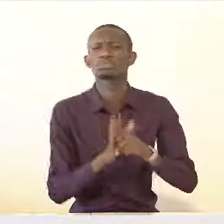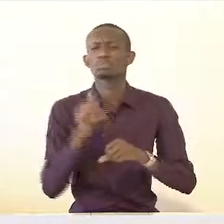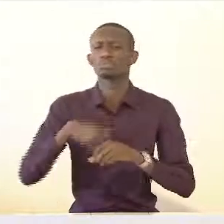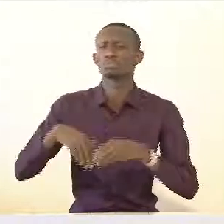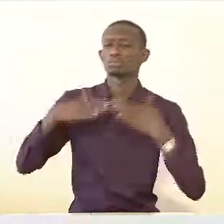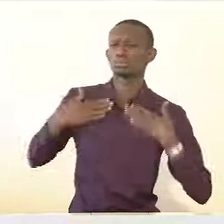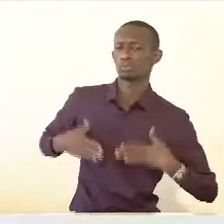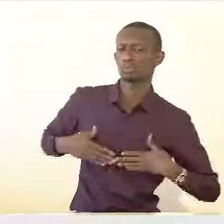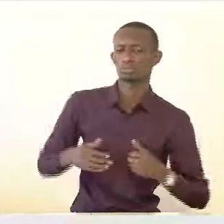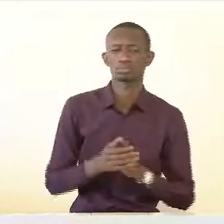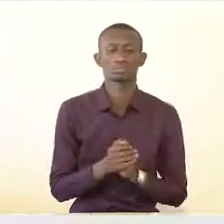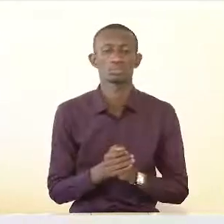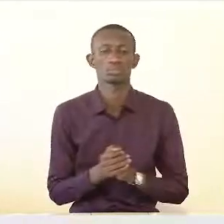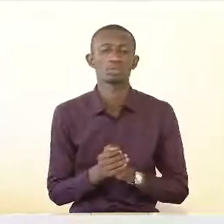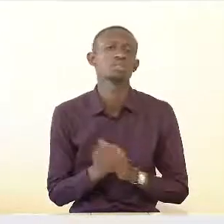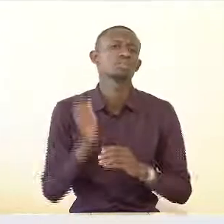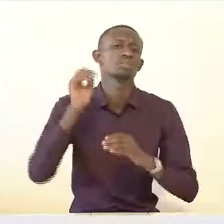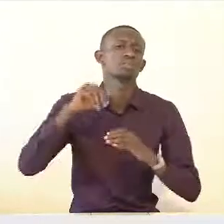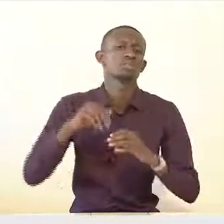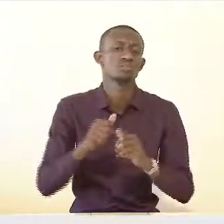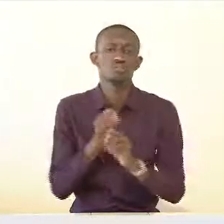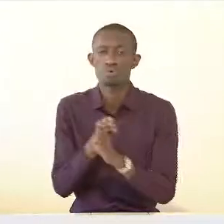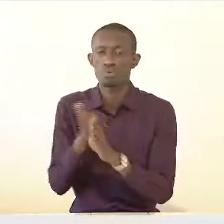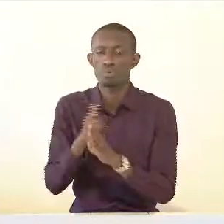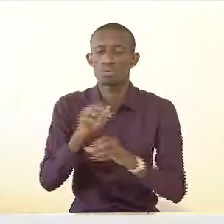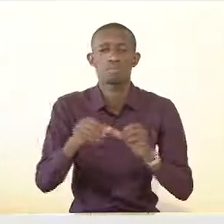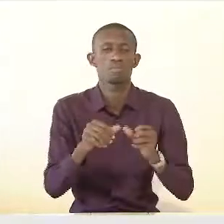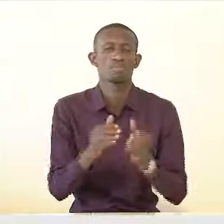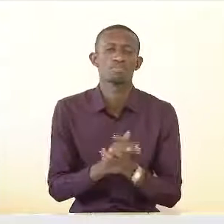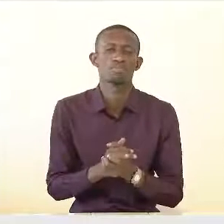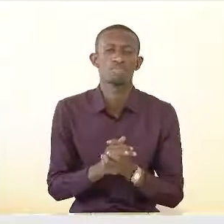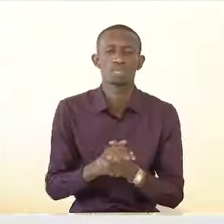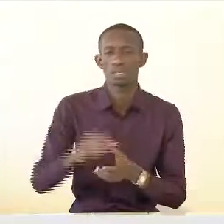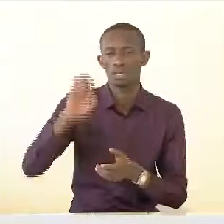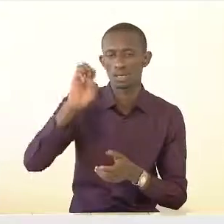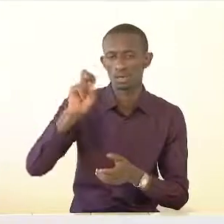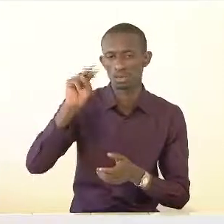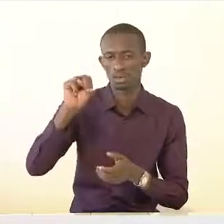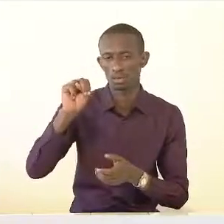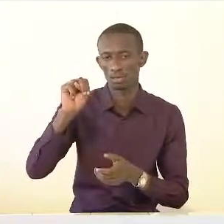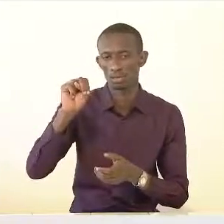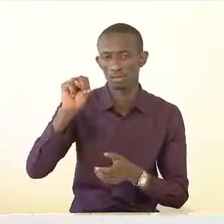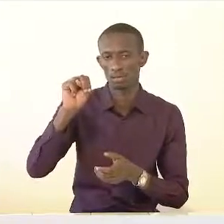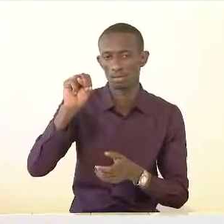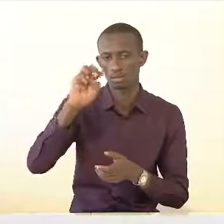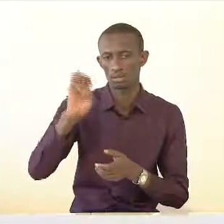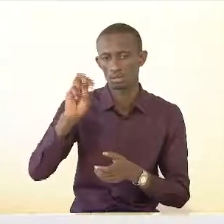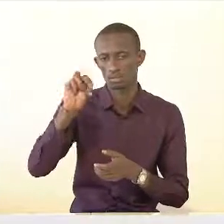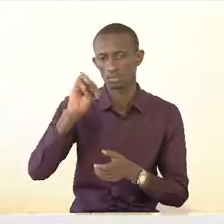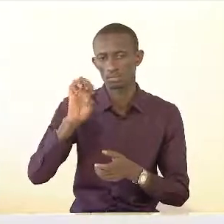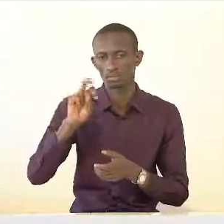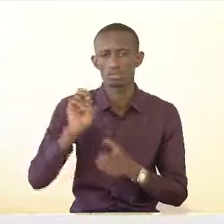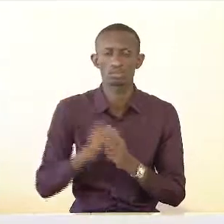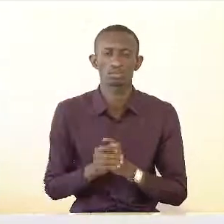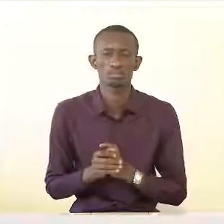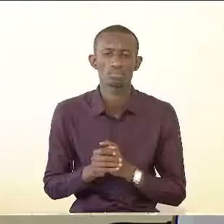catalyzed by enzymes, and enzymes has the optimum temperature at which it works best. As you remember,